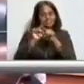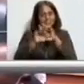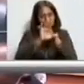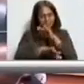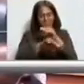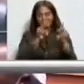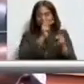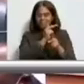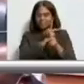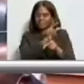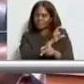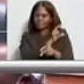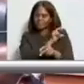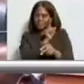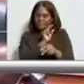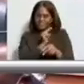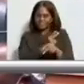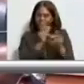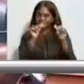police custody. We wish him well.